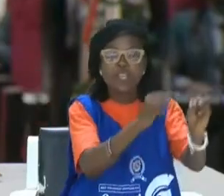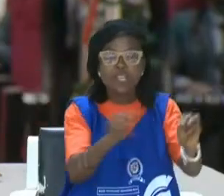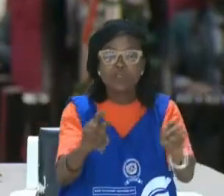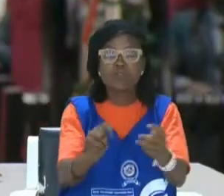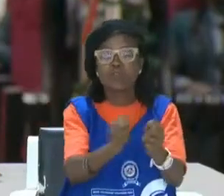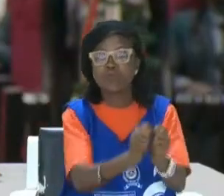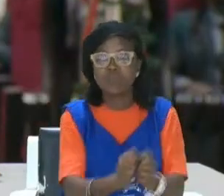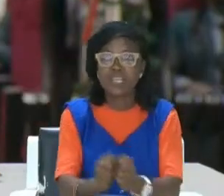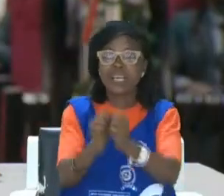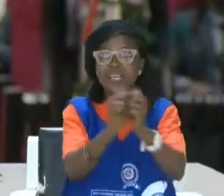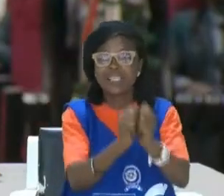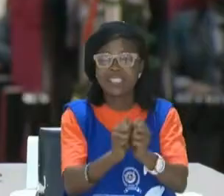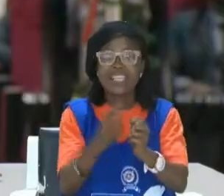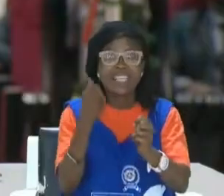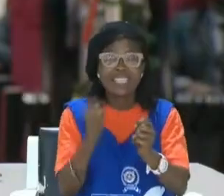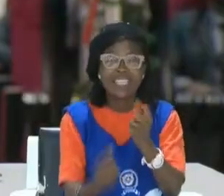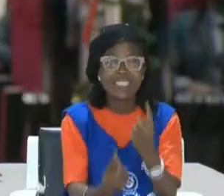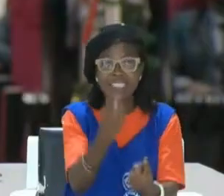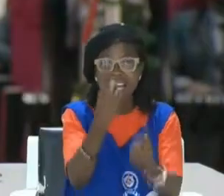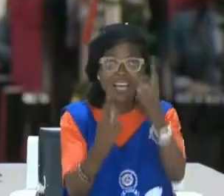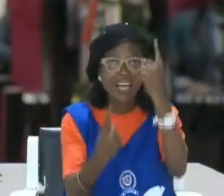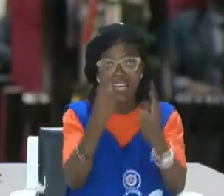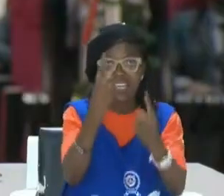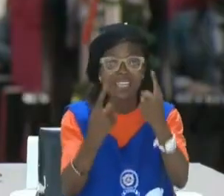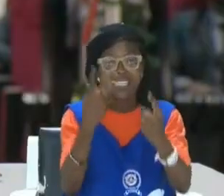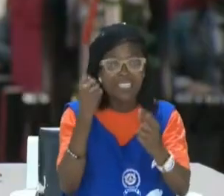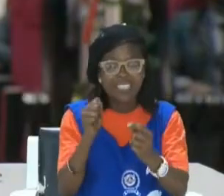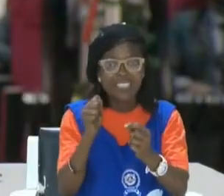they stir the wind.